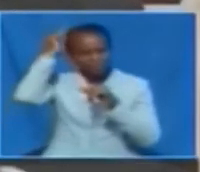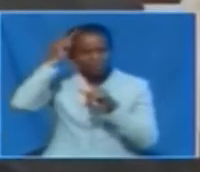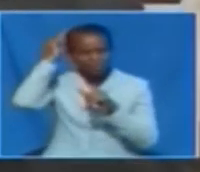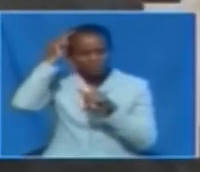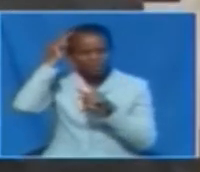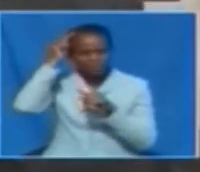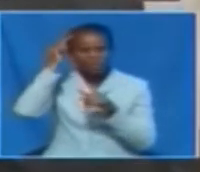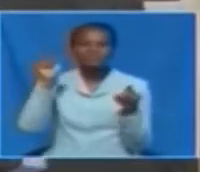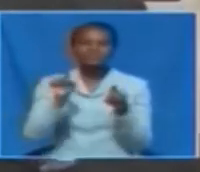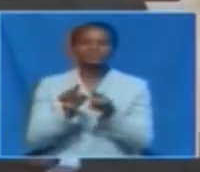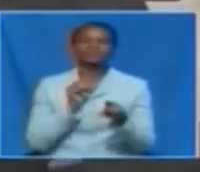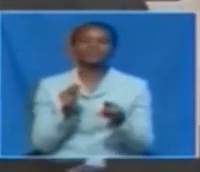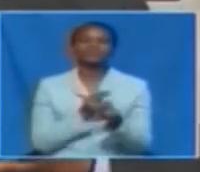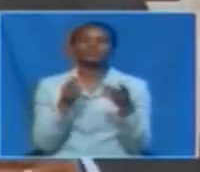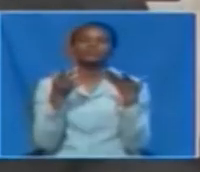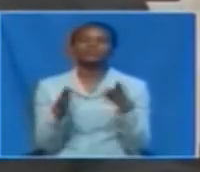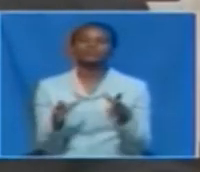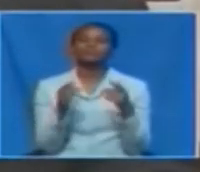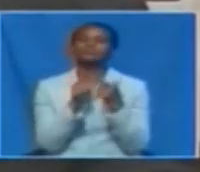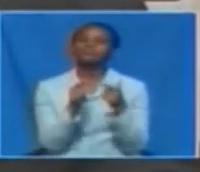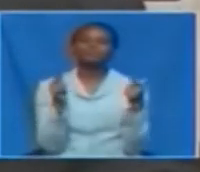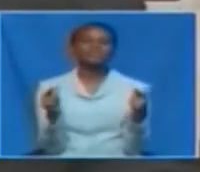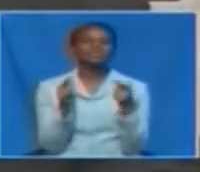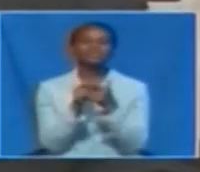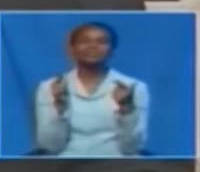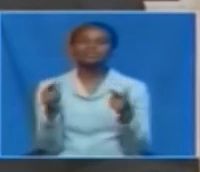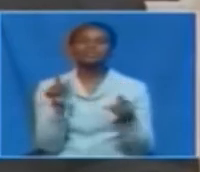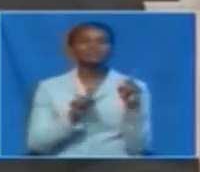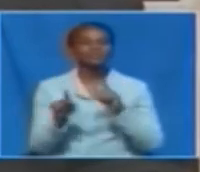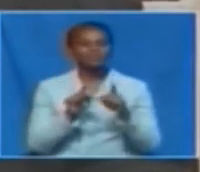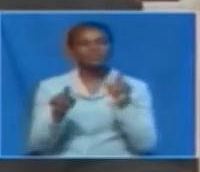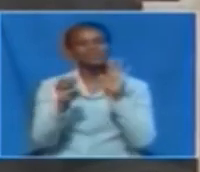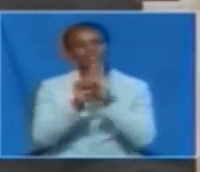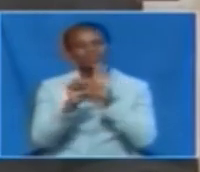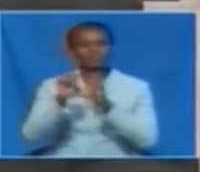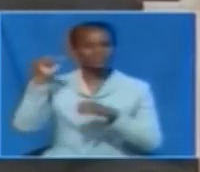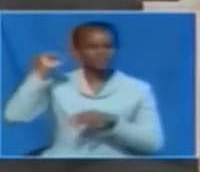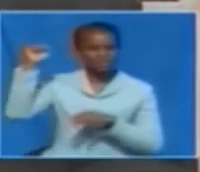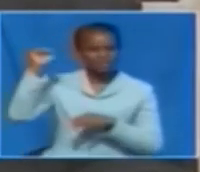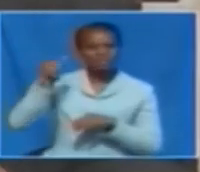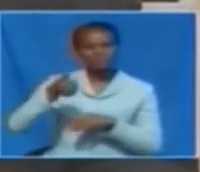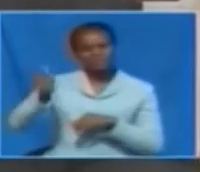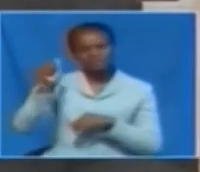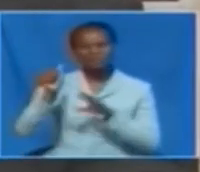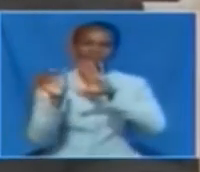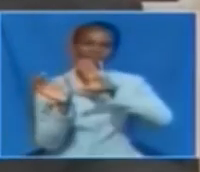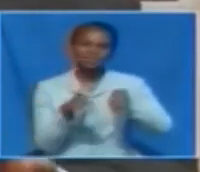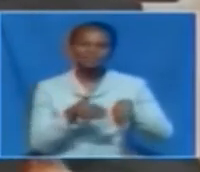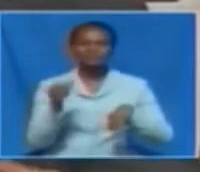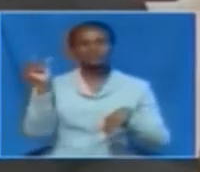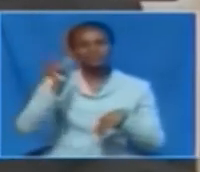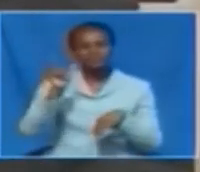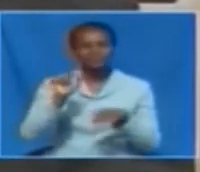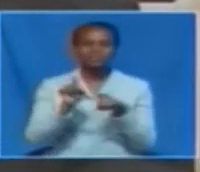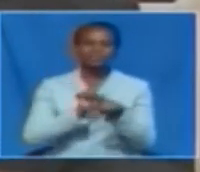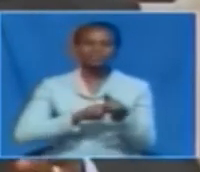and we lost huge big wigs, like President Michael Sata himself. Rebelled against the MMD and started